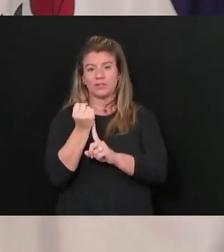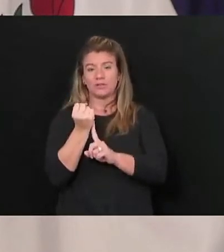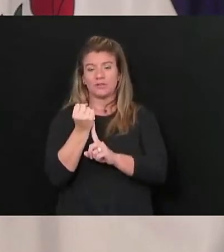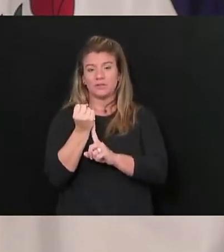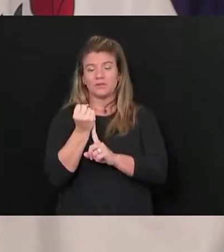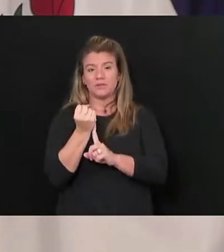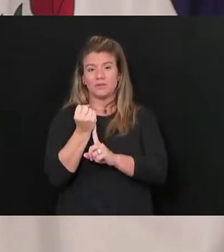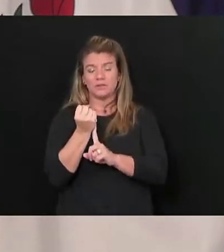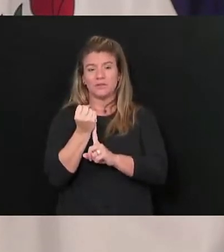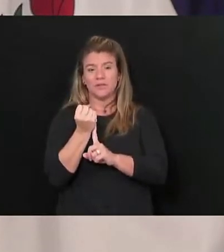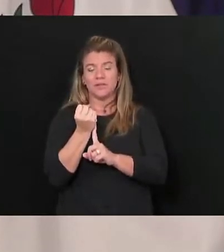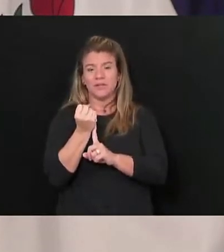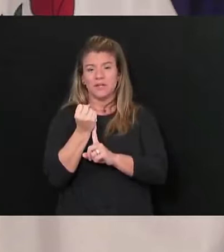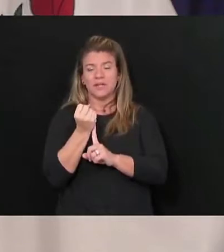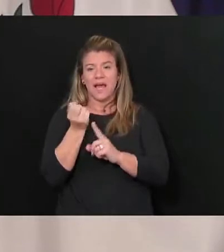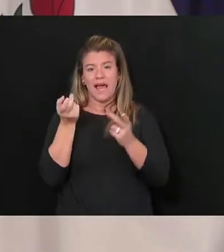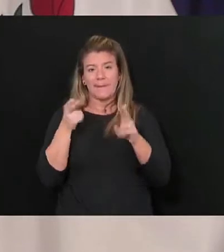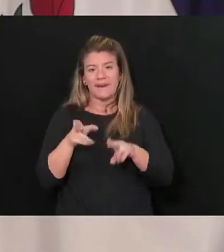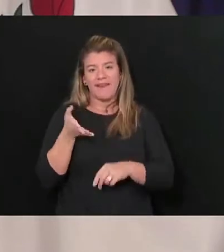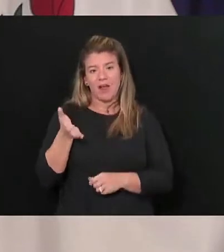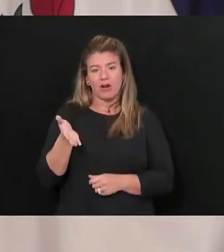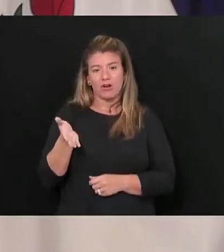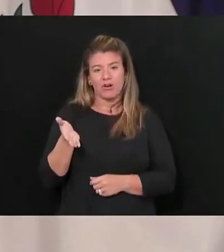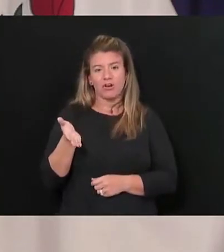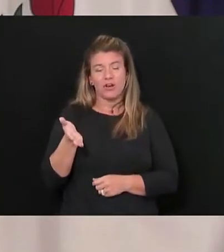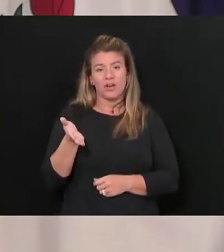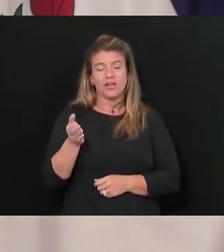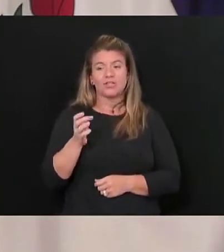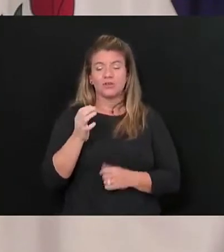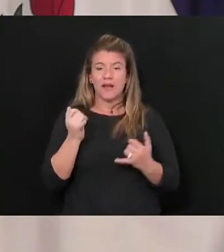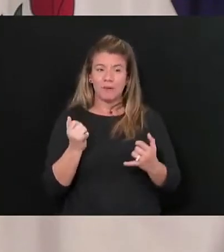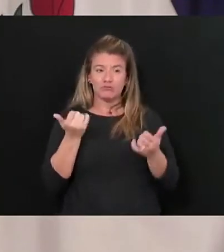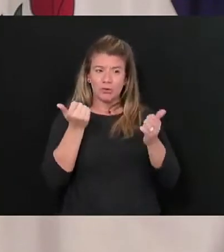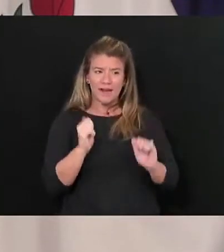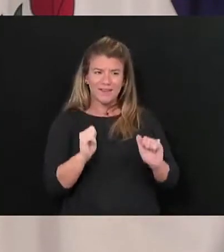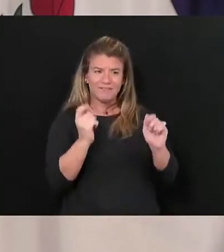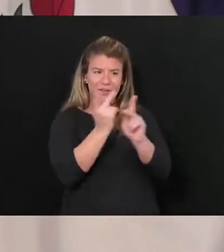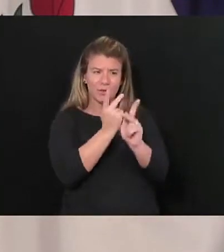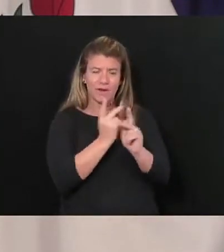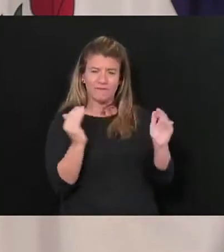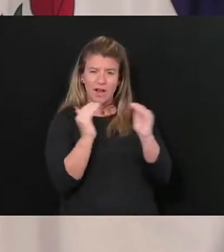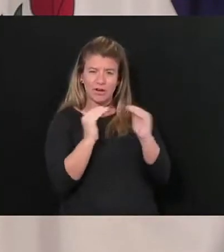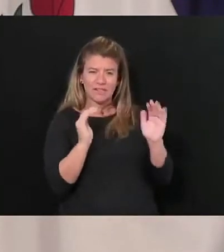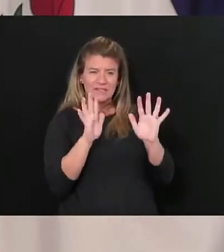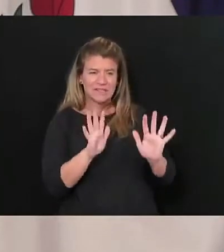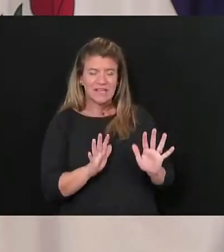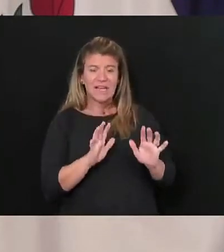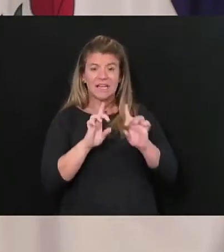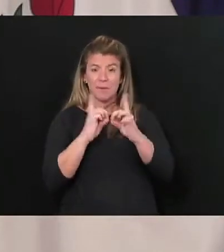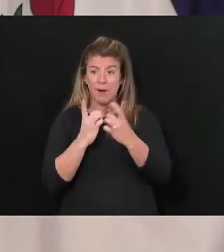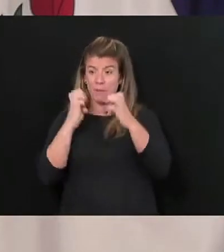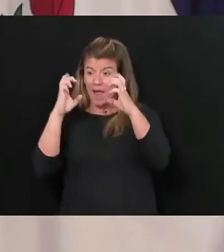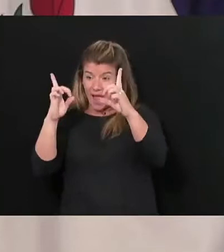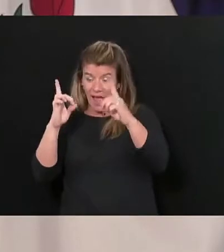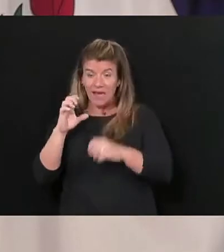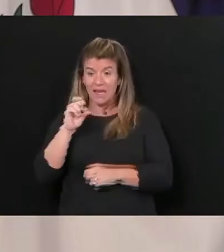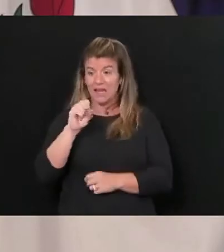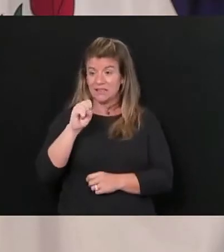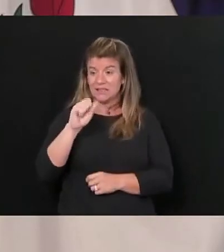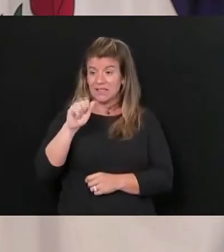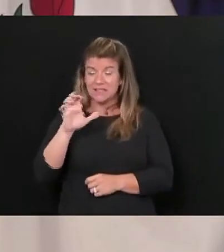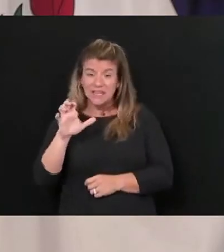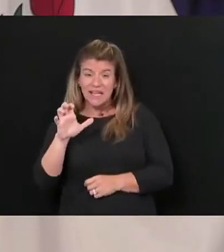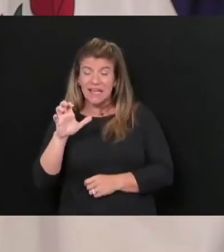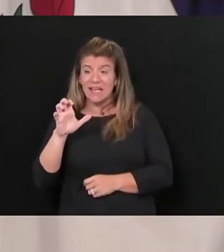and again, out of fairness, it came to the Department of Ed and it came to the SSAC.